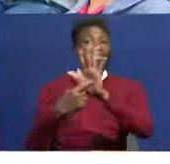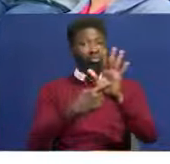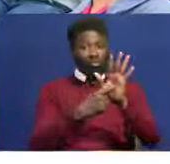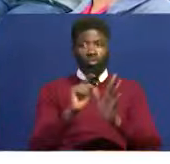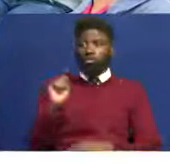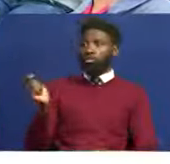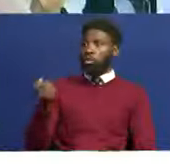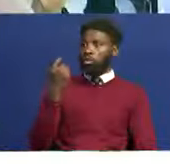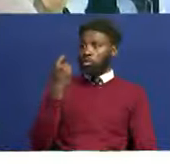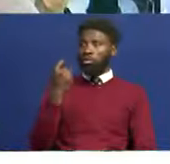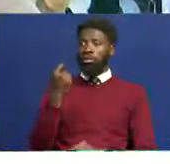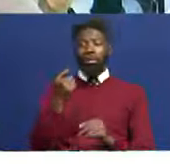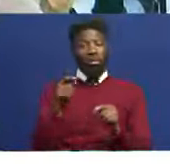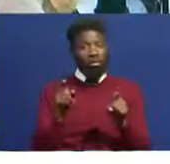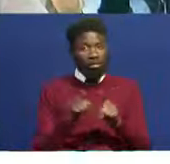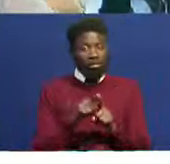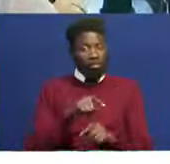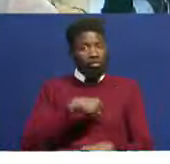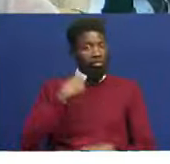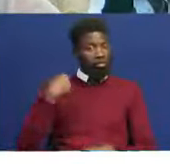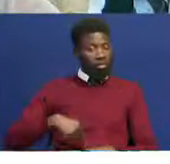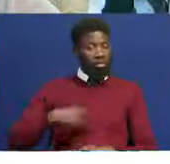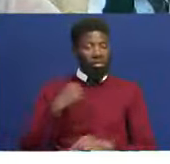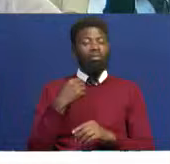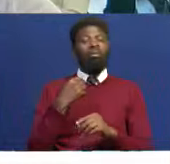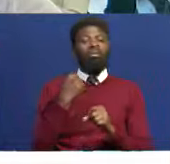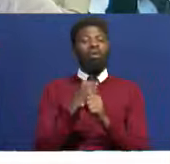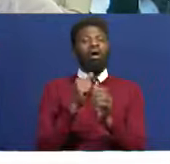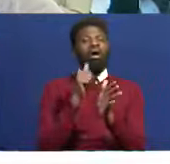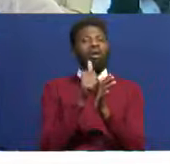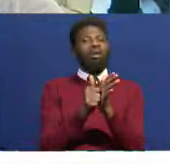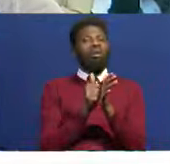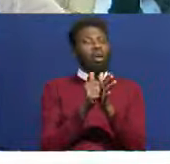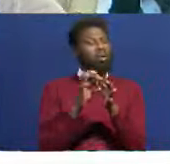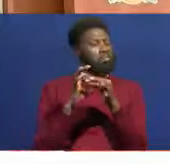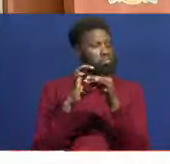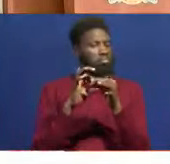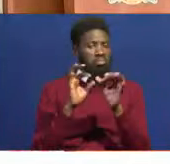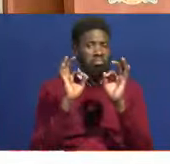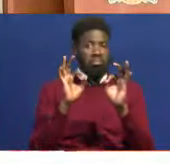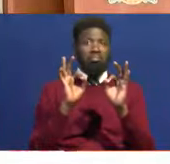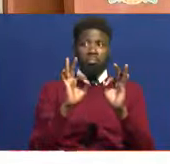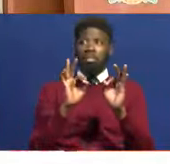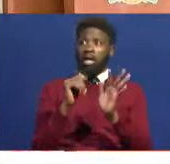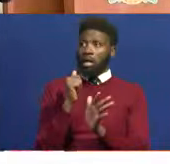now working closely in Kenya's railway sector and other areas of the economy.